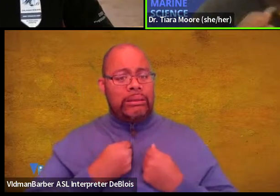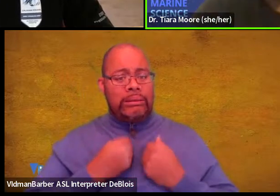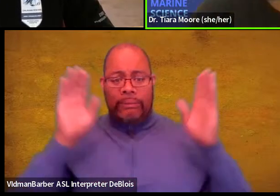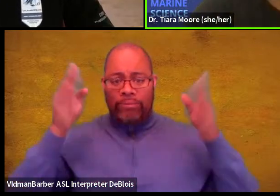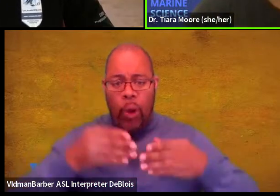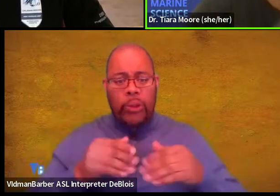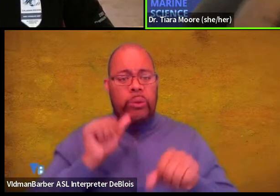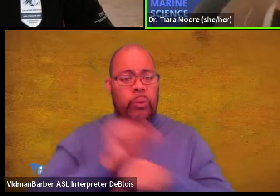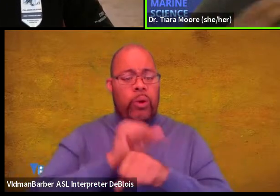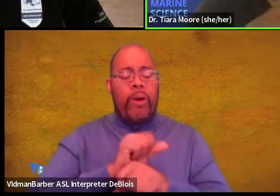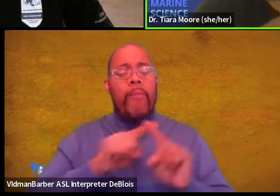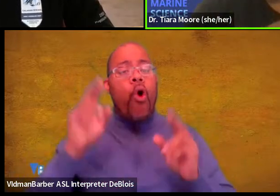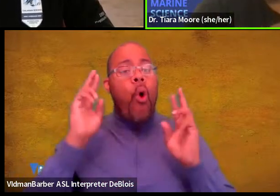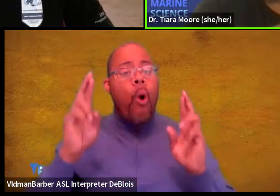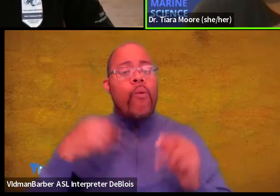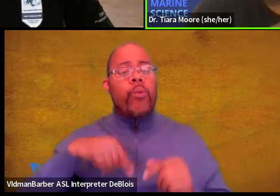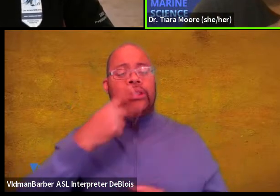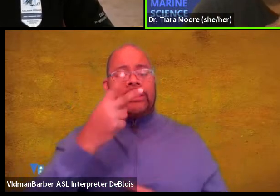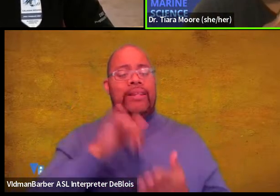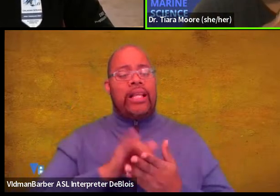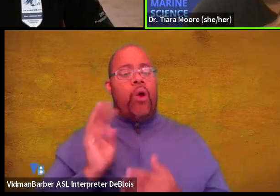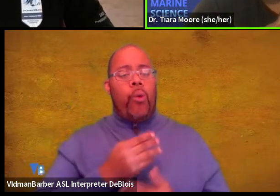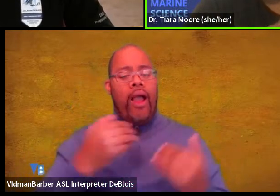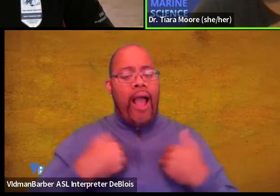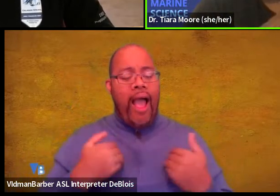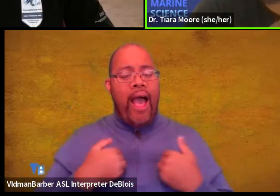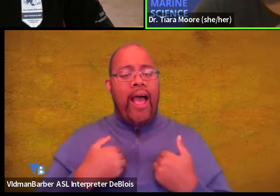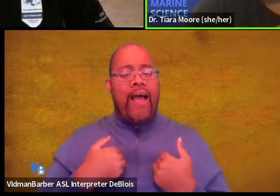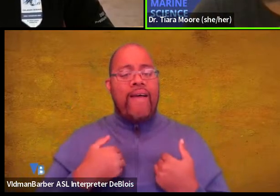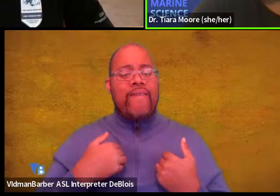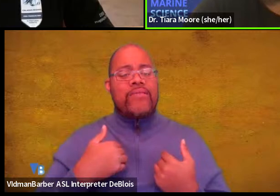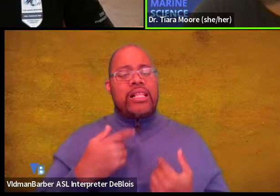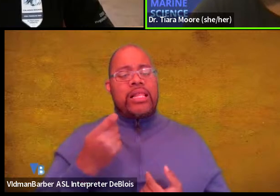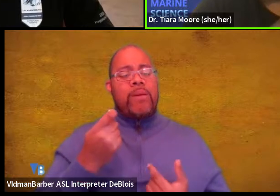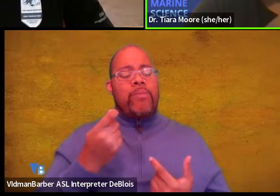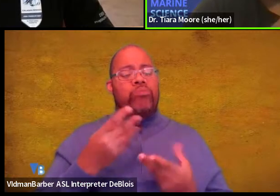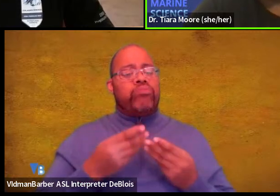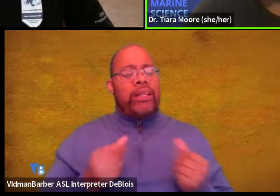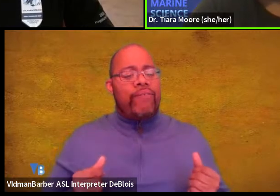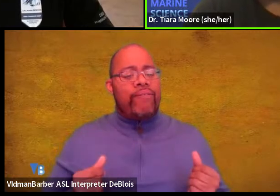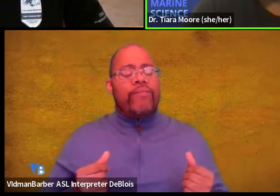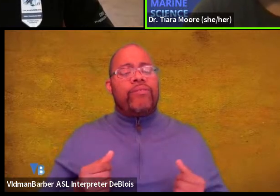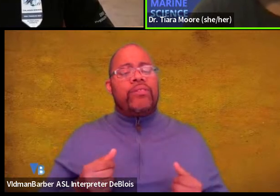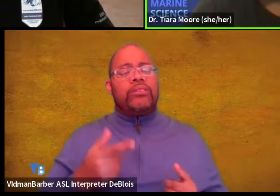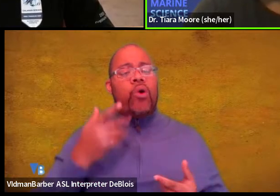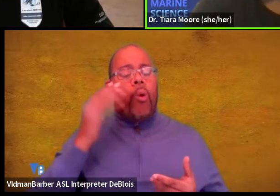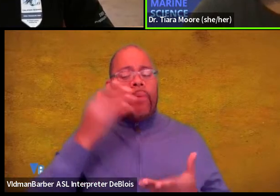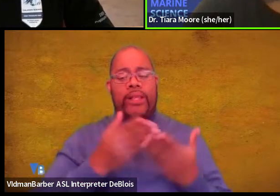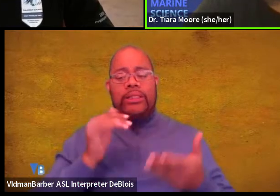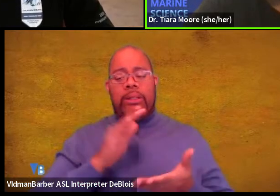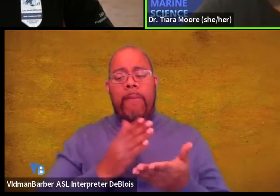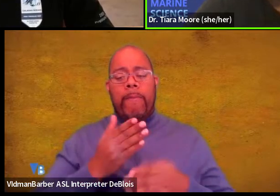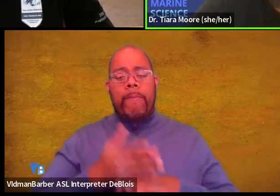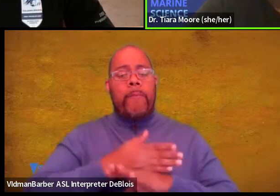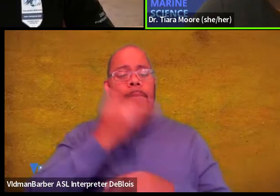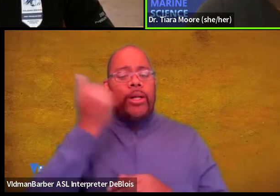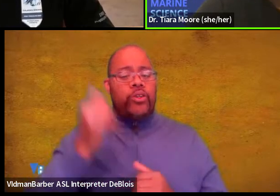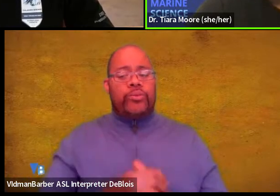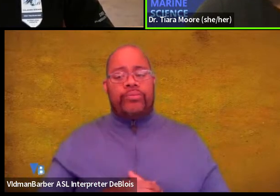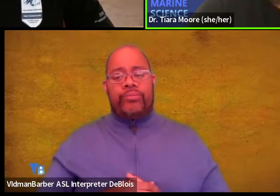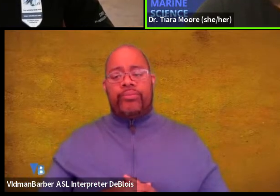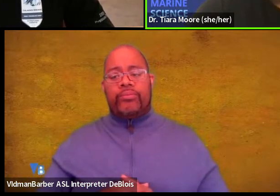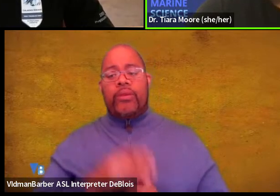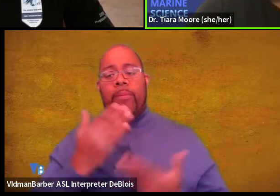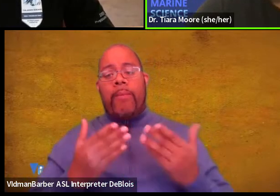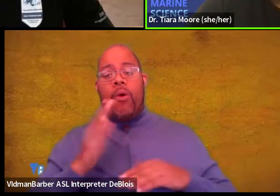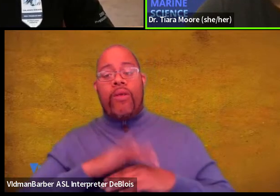oh. But hopefully we do see that we have, that sense of a little bit of relief, but hopefully it'll just get better overall. Yeah.